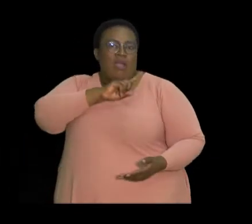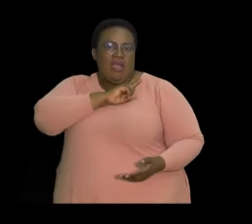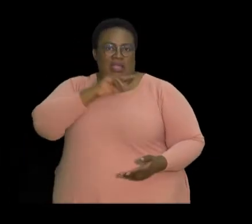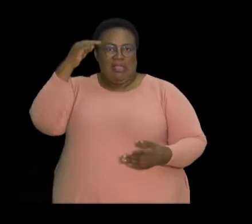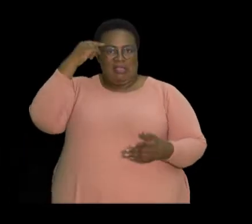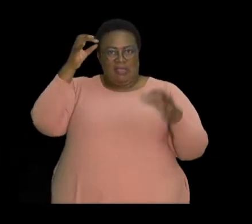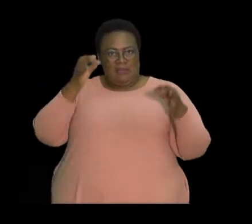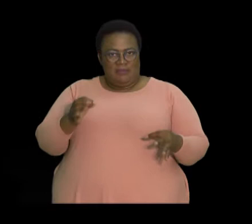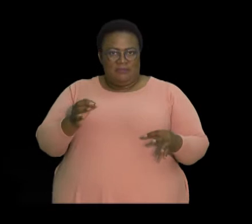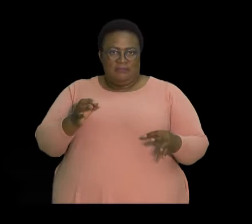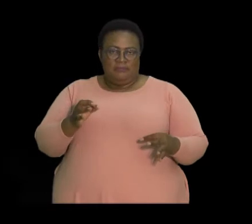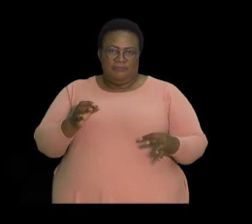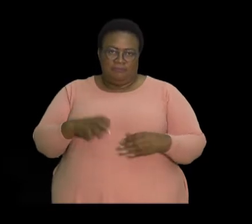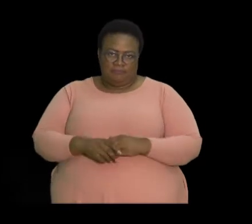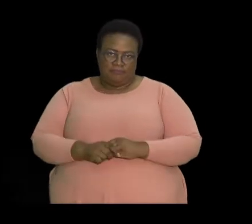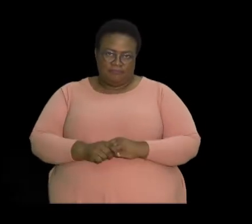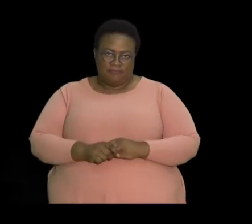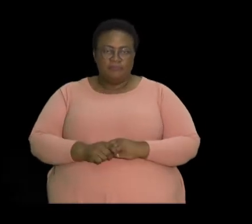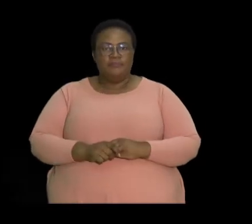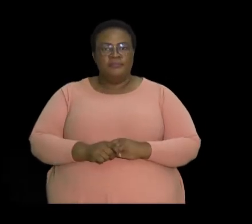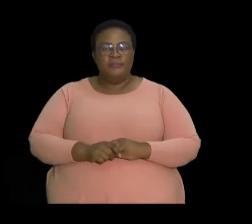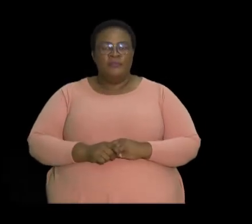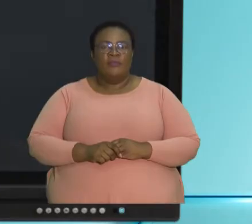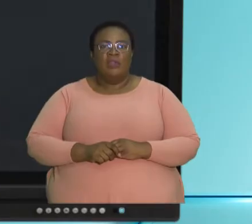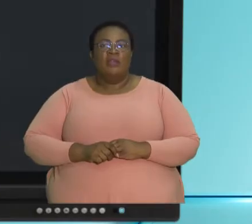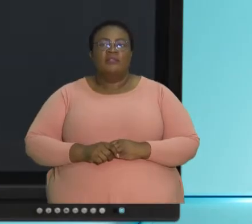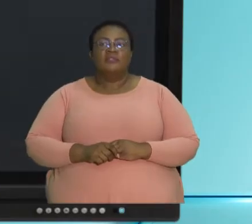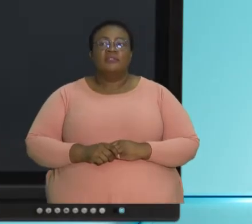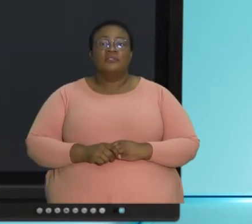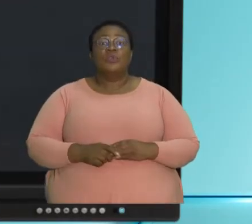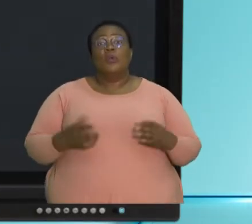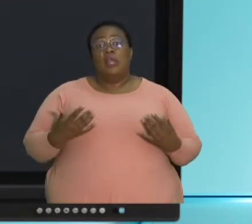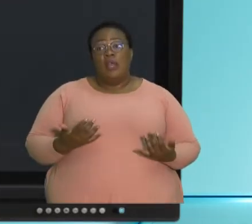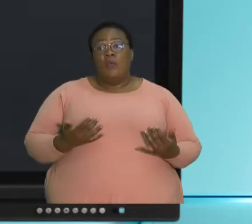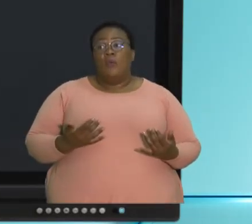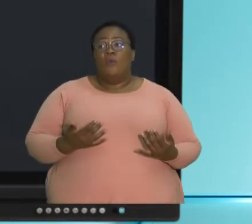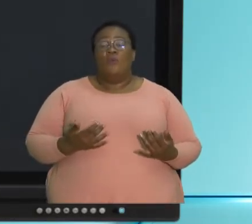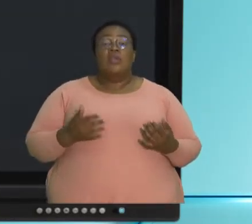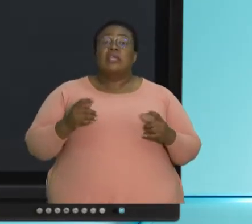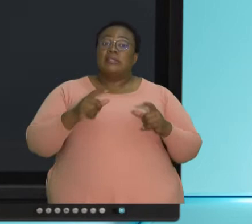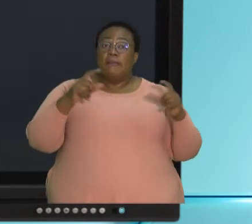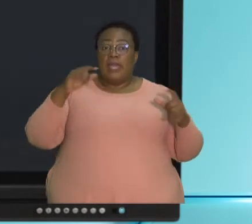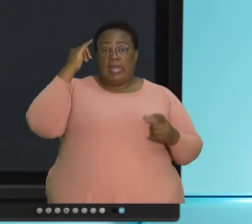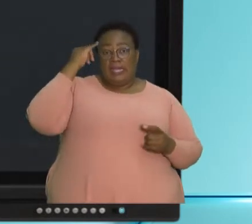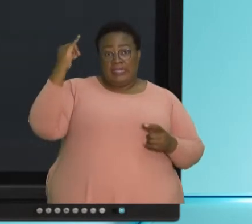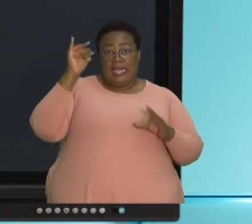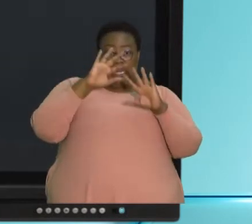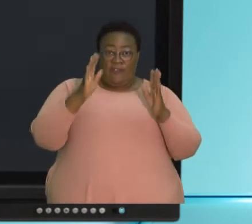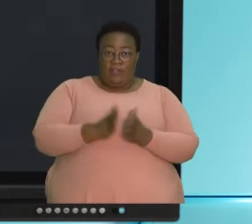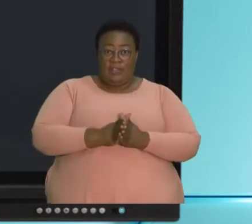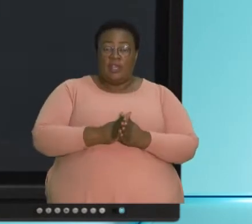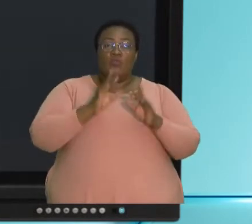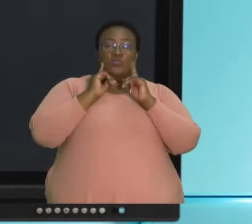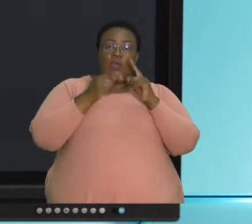going into the concept of savings. Now, the big idea in all of this that we've spoken about